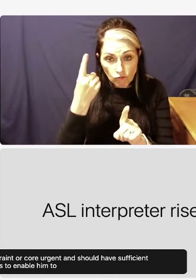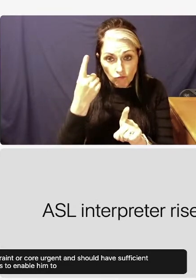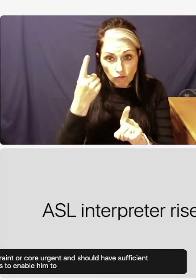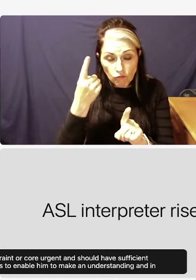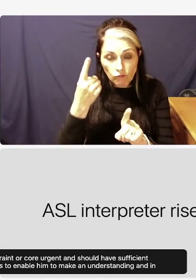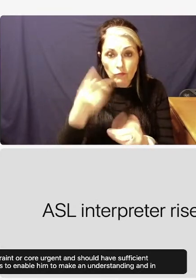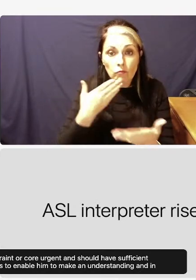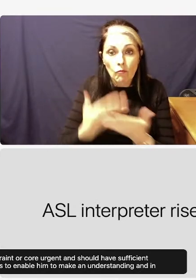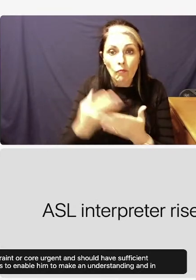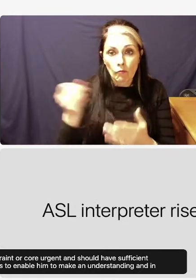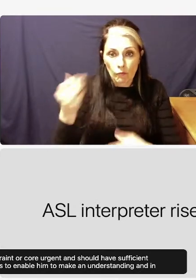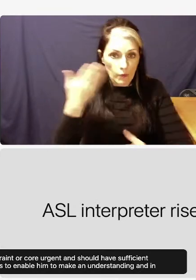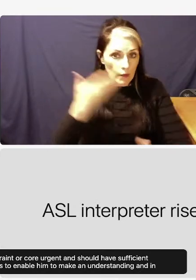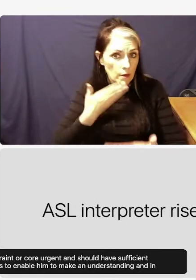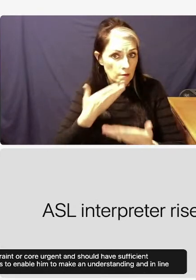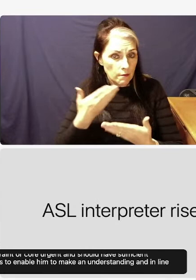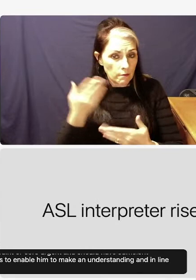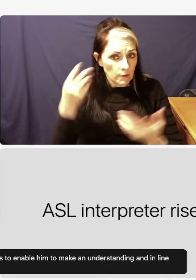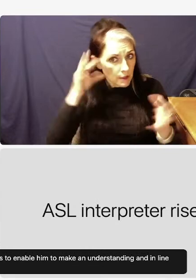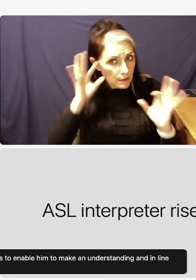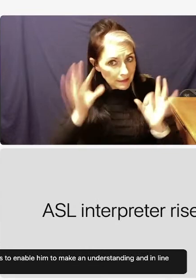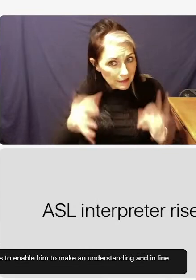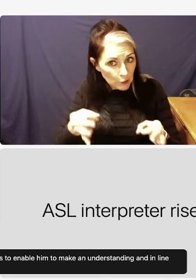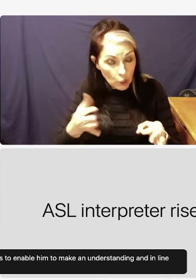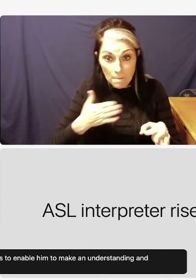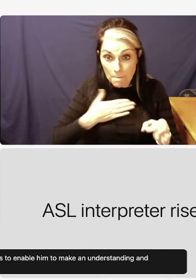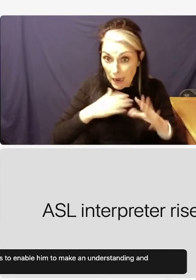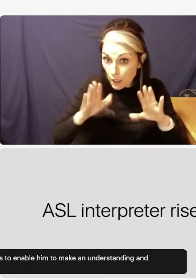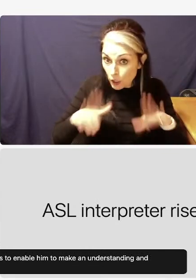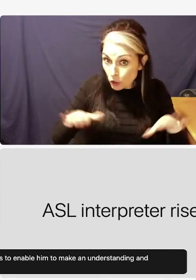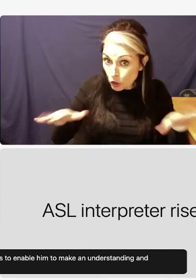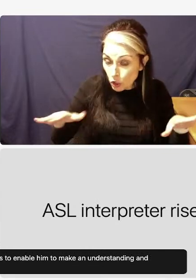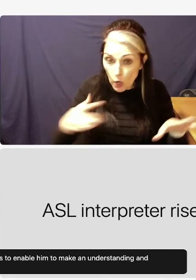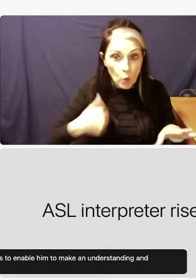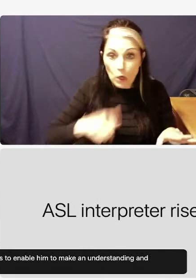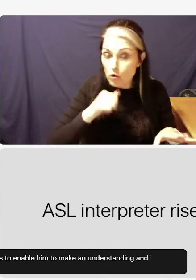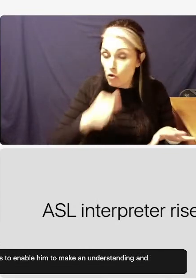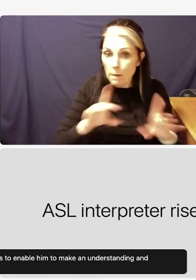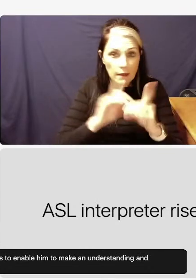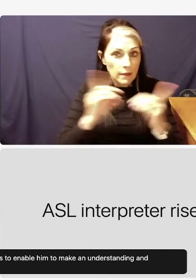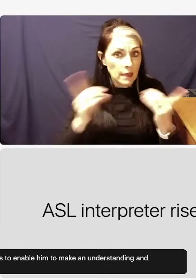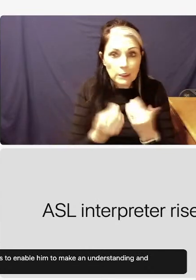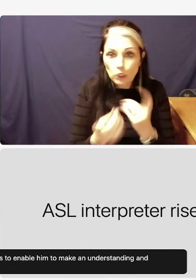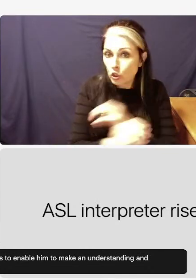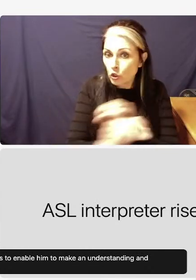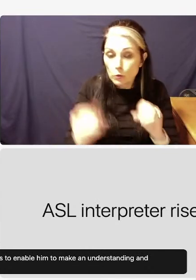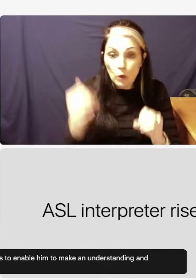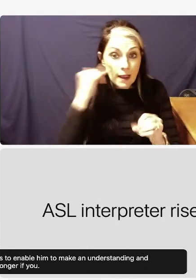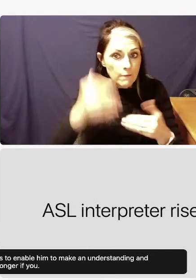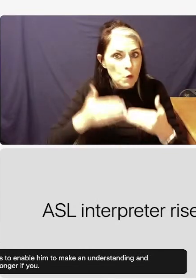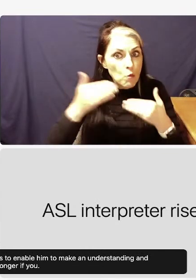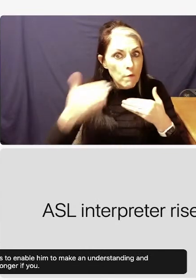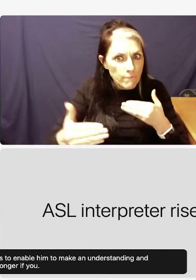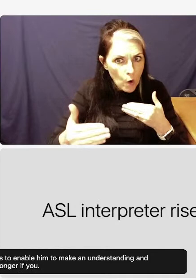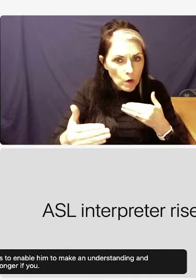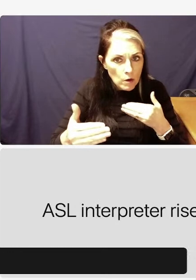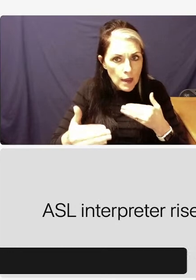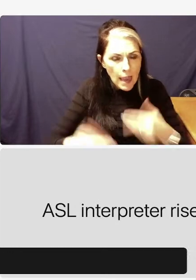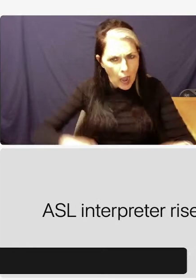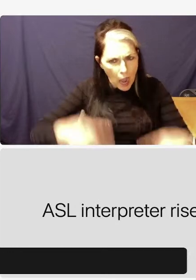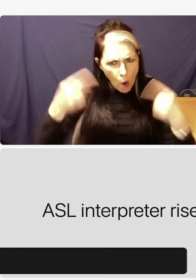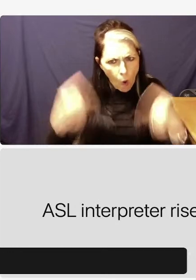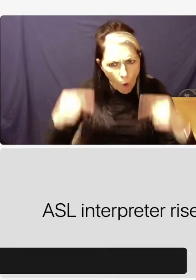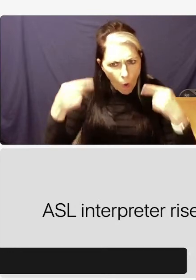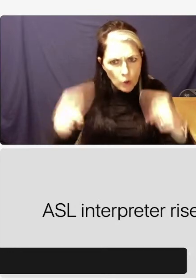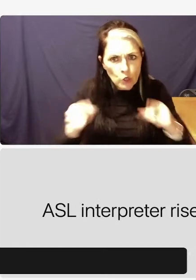decision so as far as my child goes we will not be in this district any longer if you move forward with this and i argue that